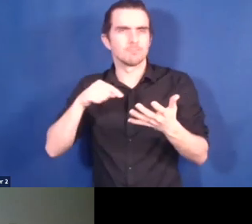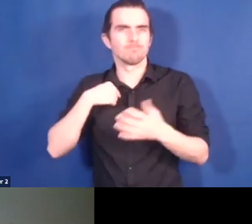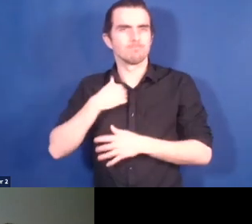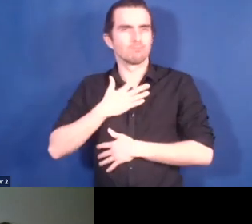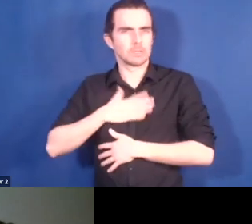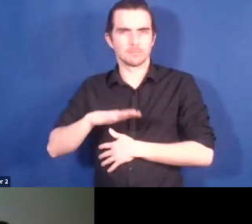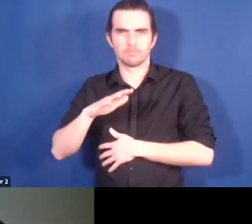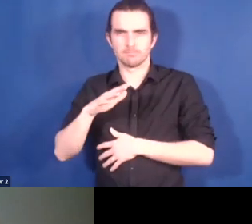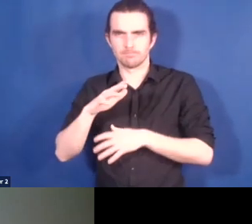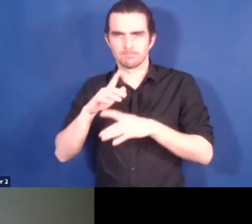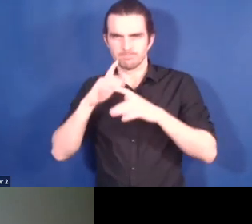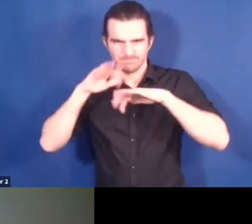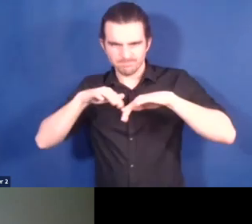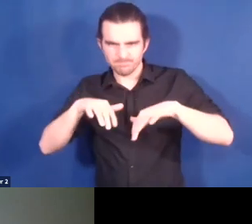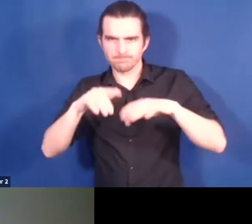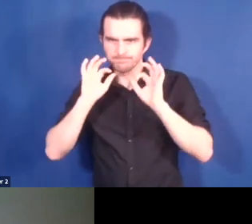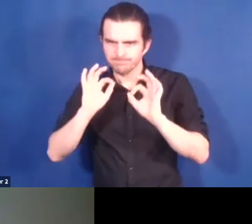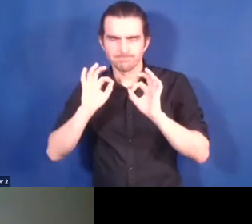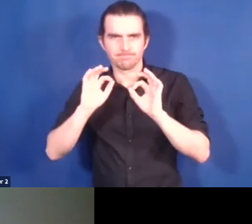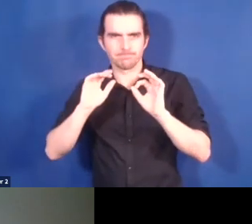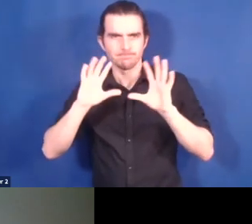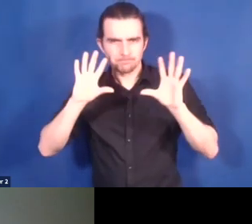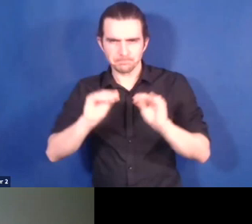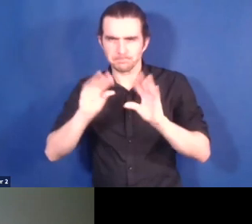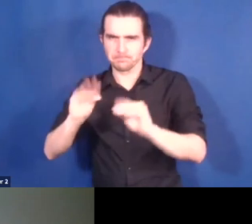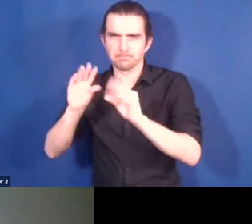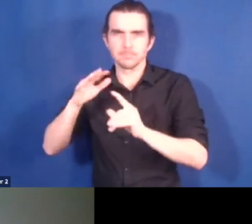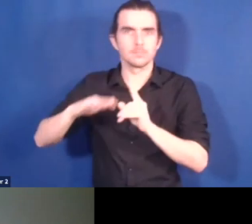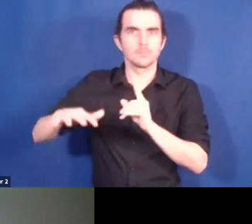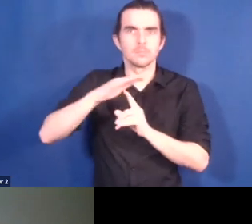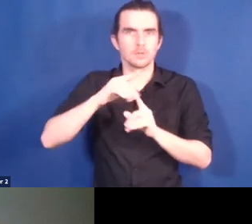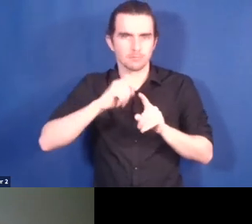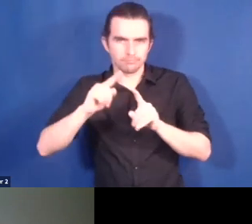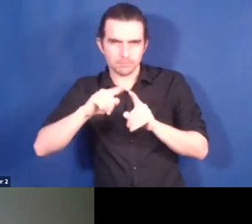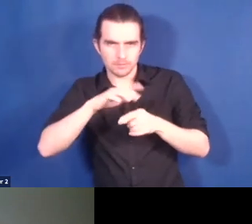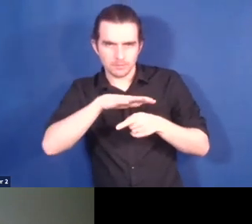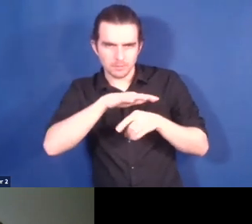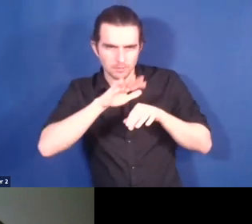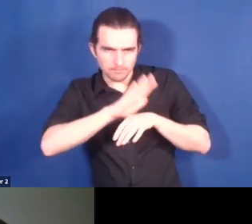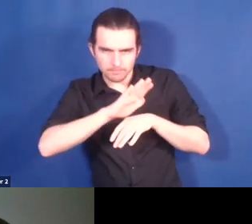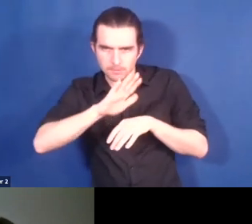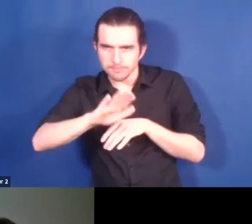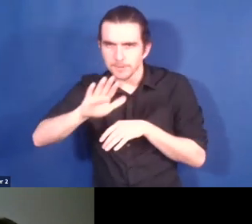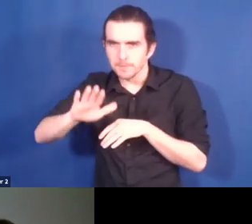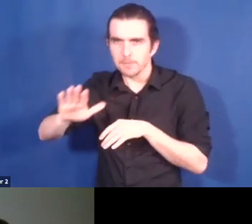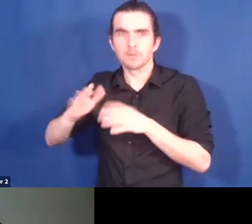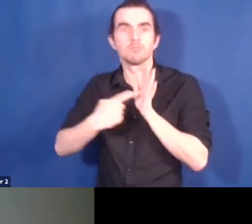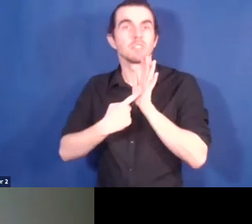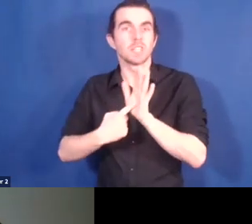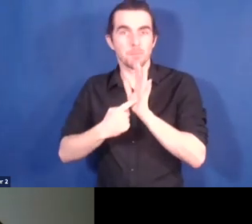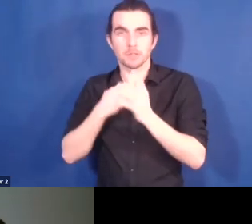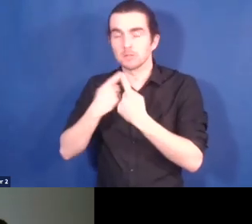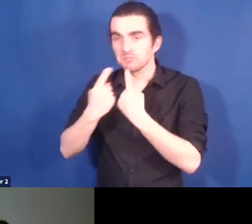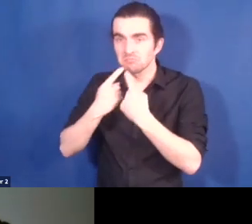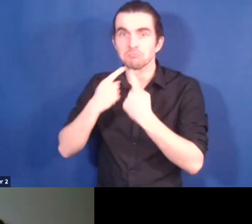Central Africa, that highlighted issues around intercommunal tensions, housing, land, and property issues.